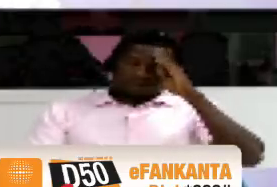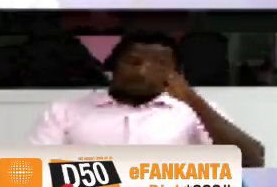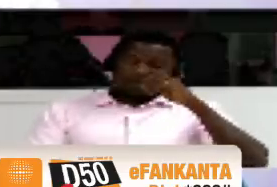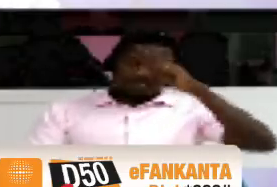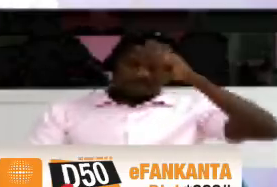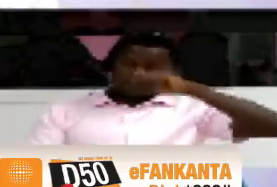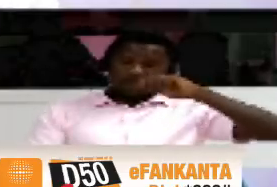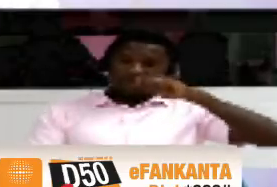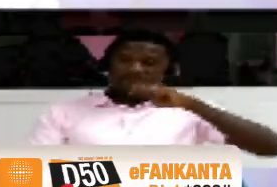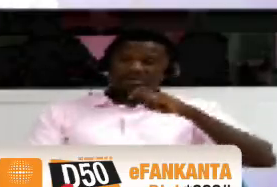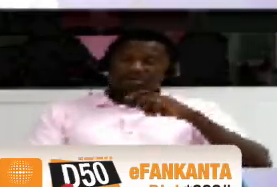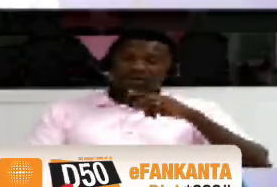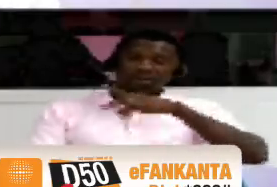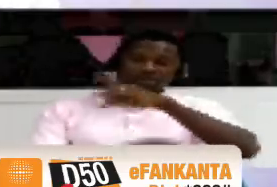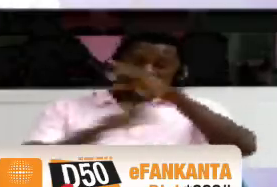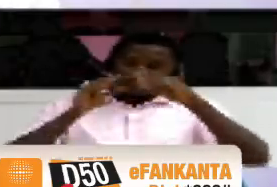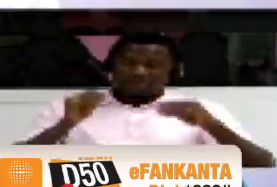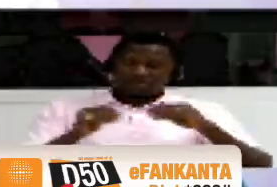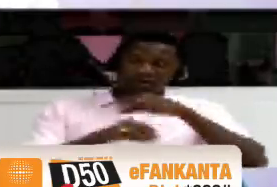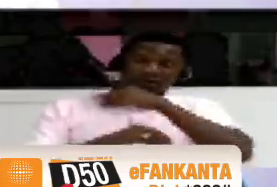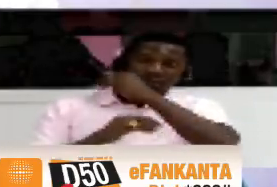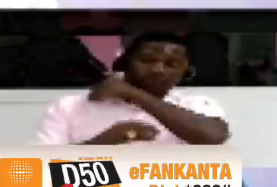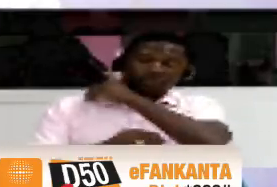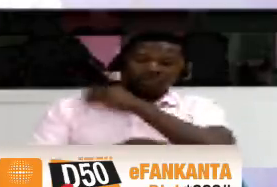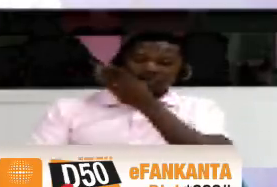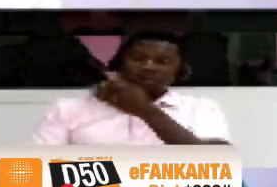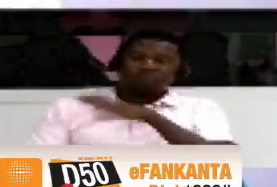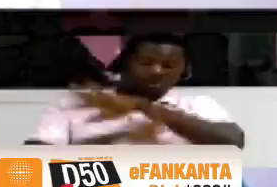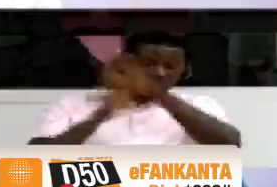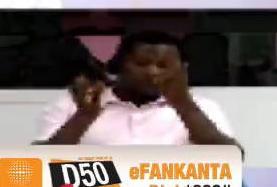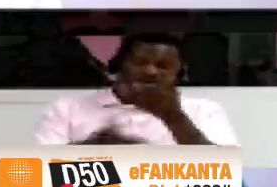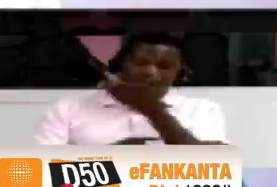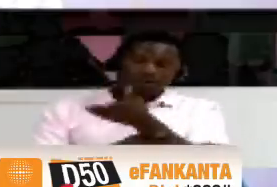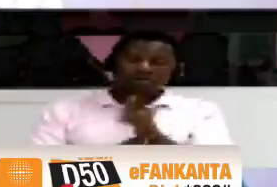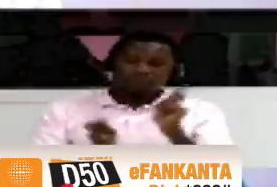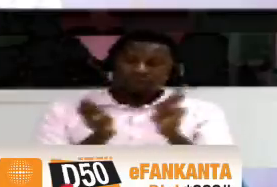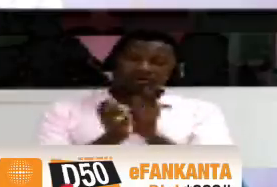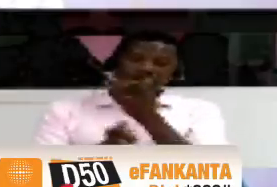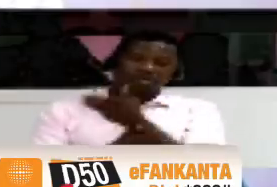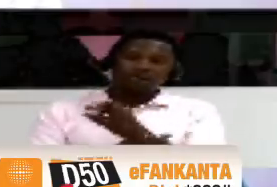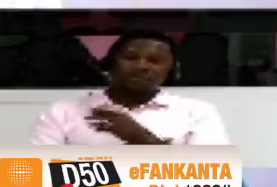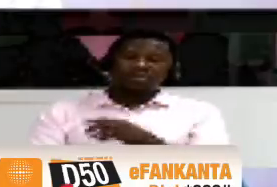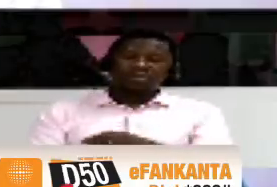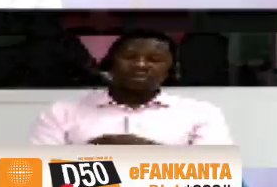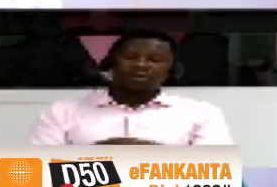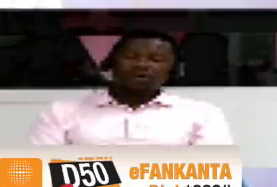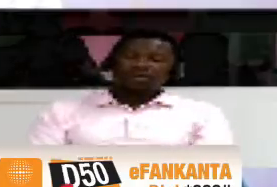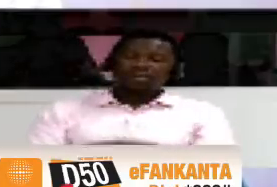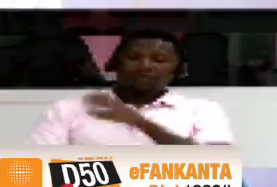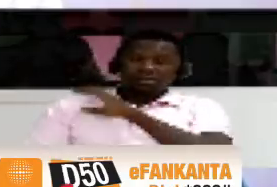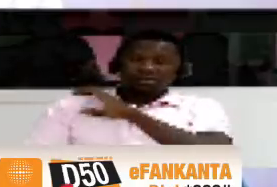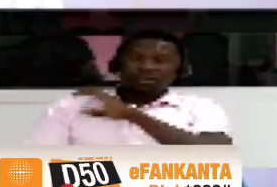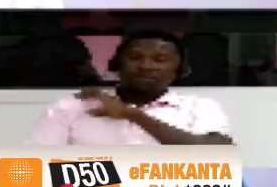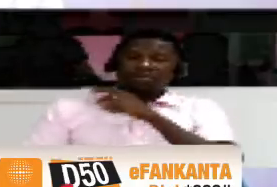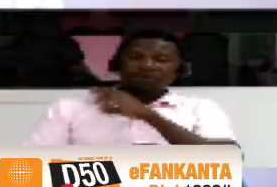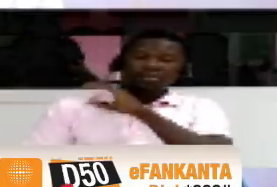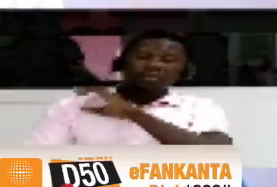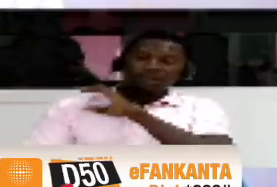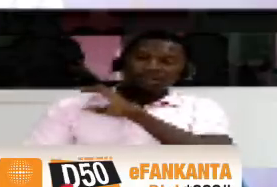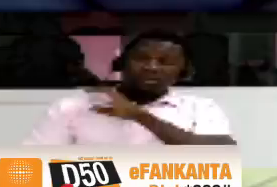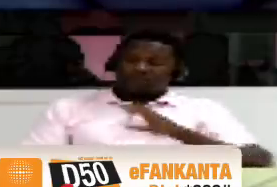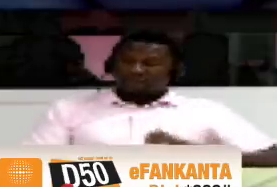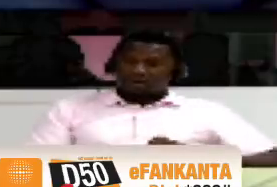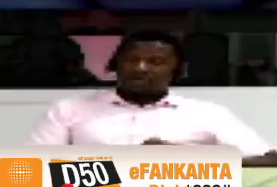police station officer, Brikama Police Station, were all there. We found them, and the chief of Kombo, Kombo Central.